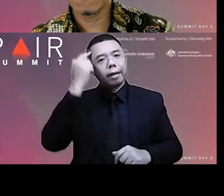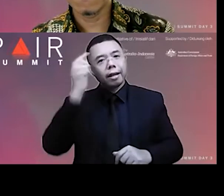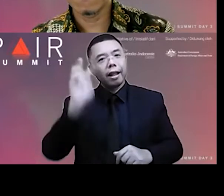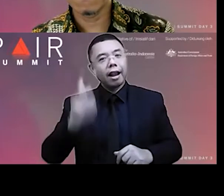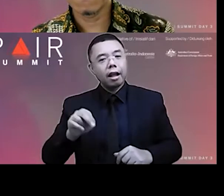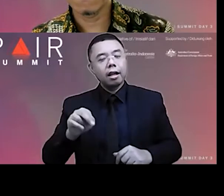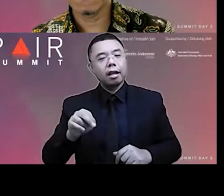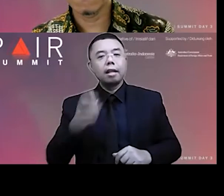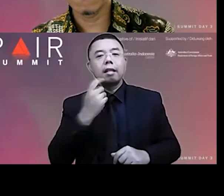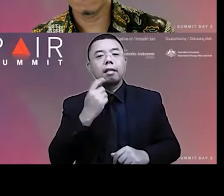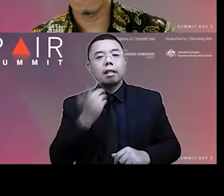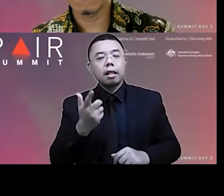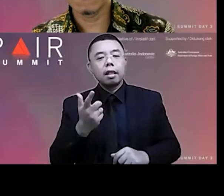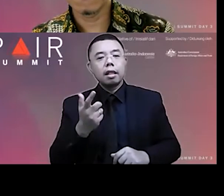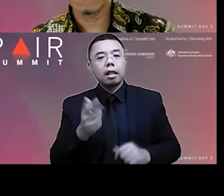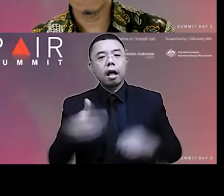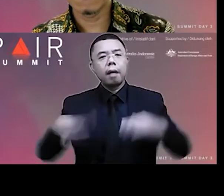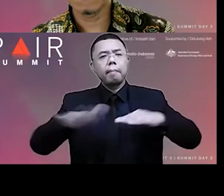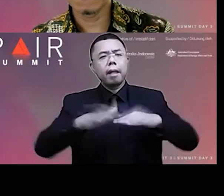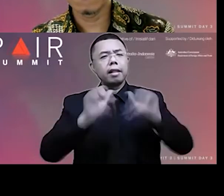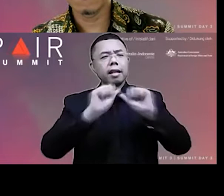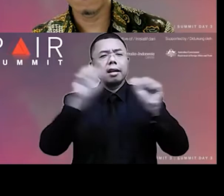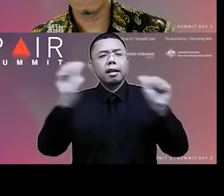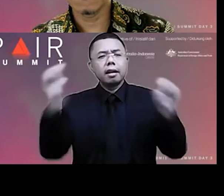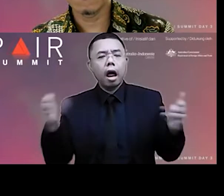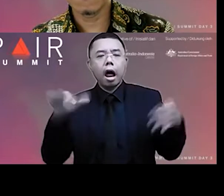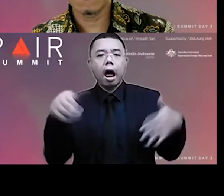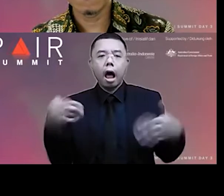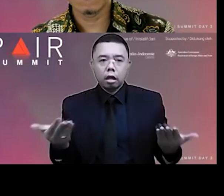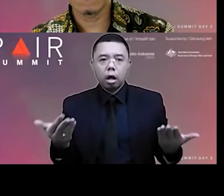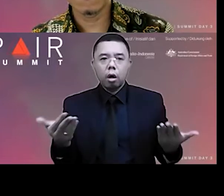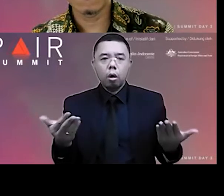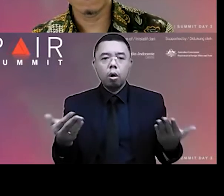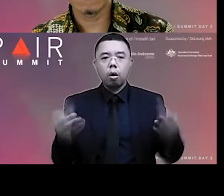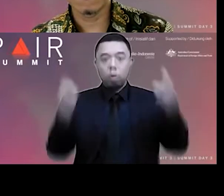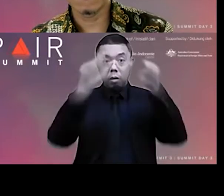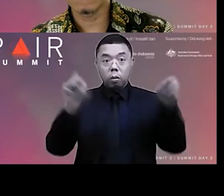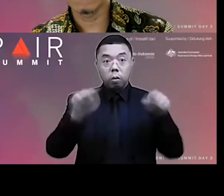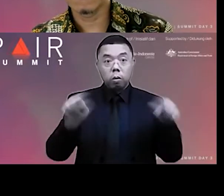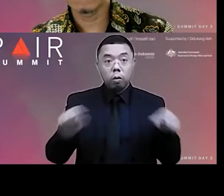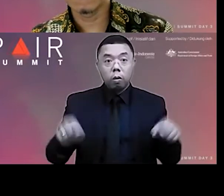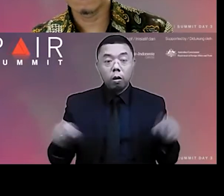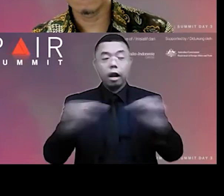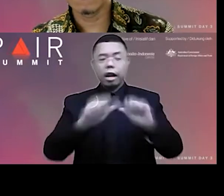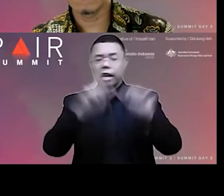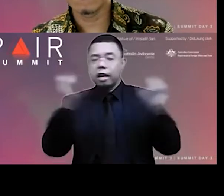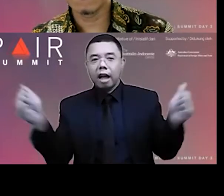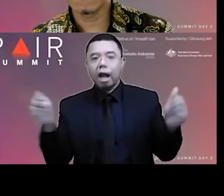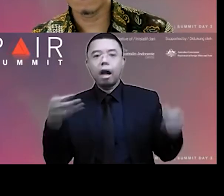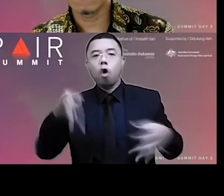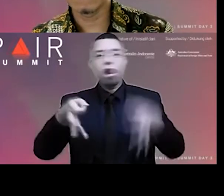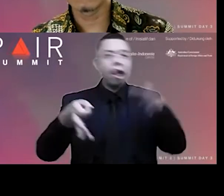most beautiful temples in Indonesia, but rather they are thinking which city or which place are the most